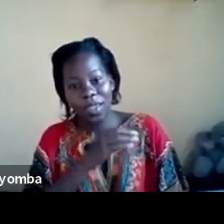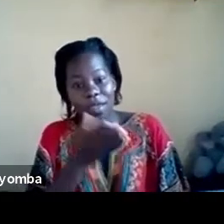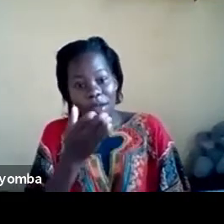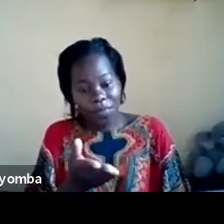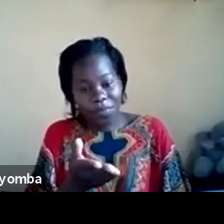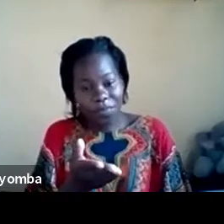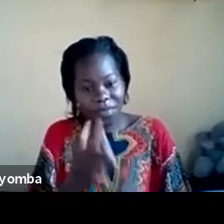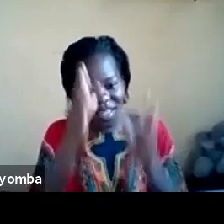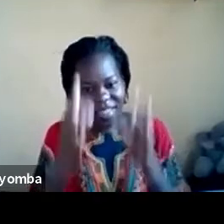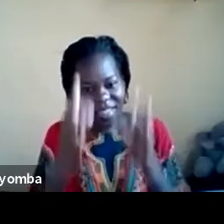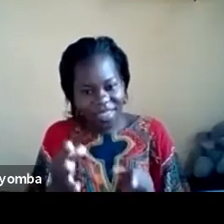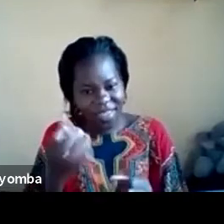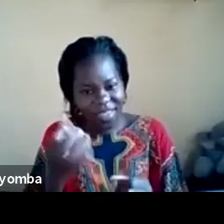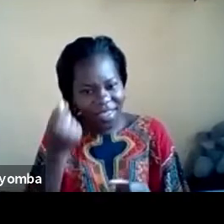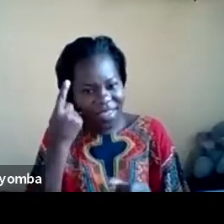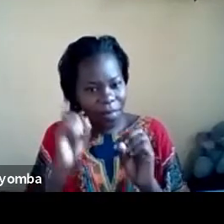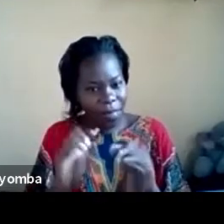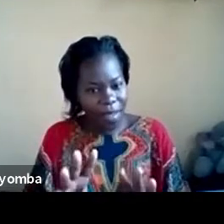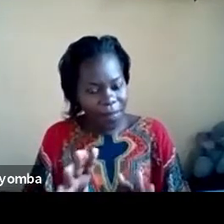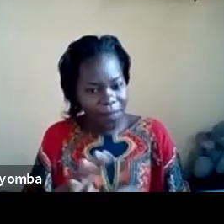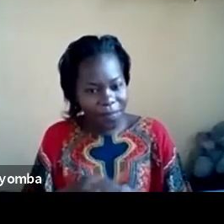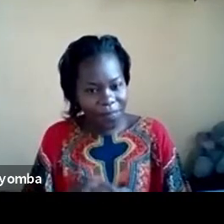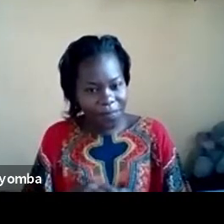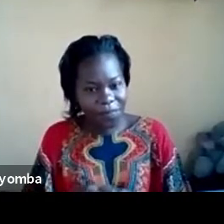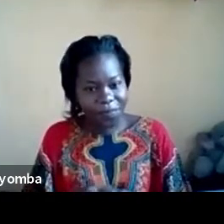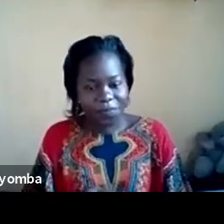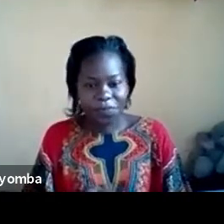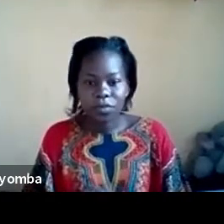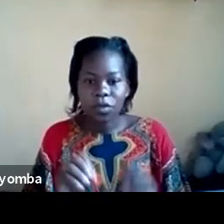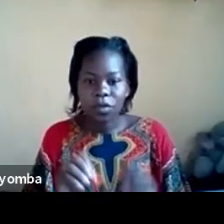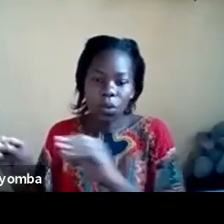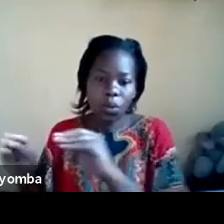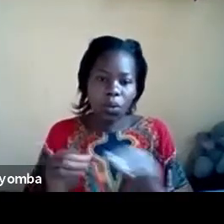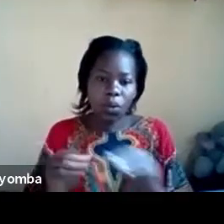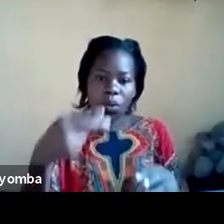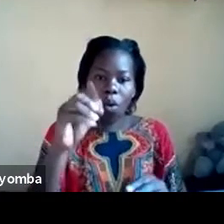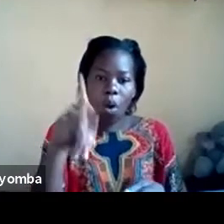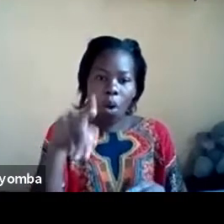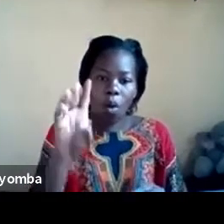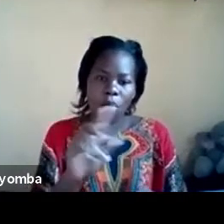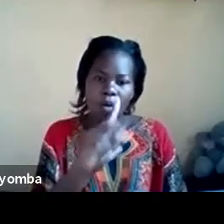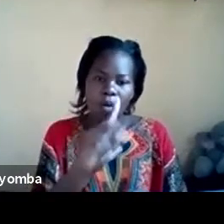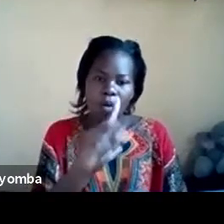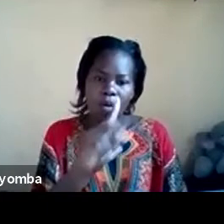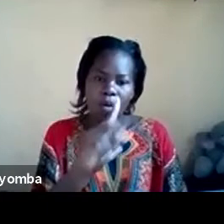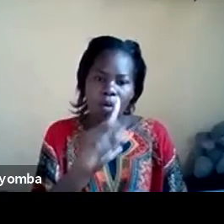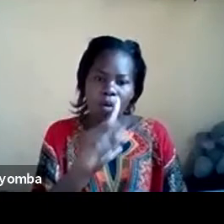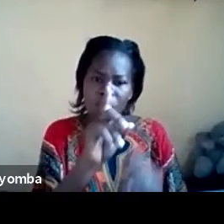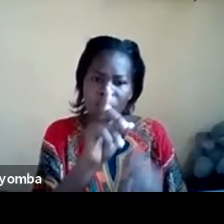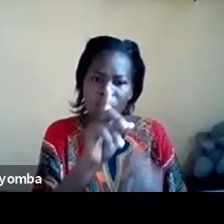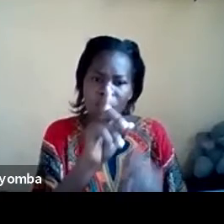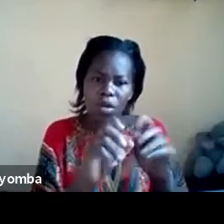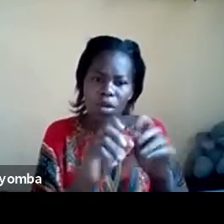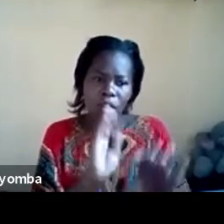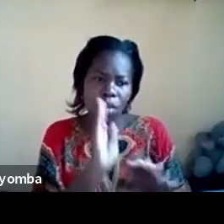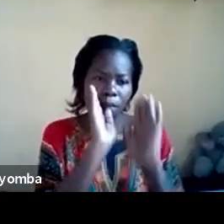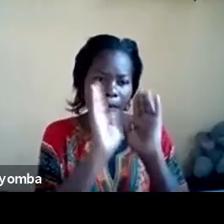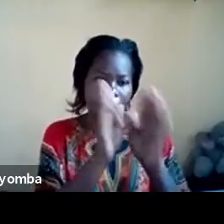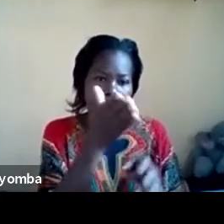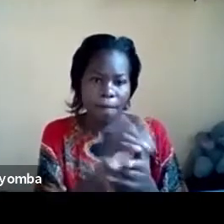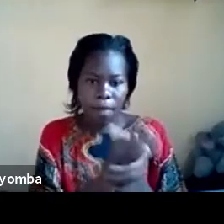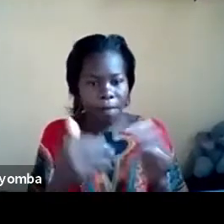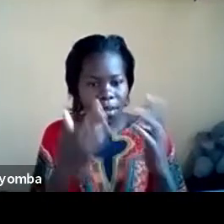can't quite understand. Let me come back to you, Hope. You had some questions that were sent to you. But before I do that, I noticed that Dawn has